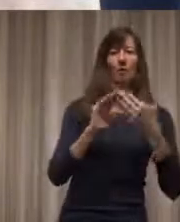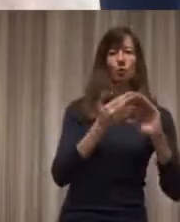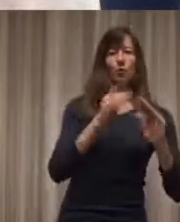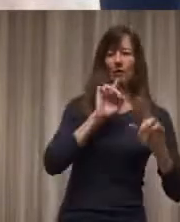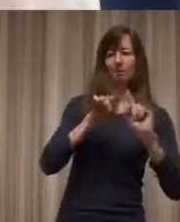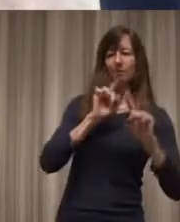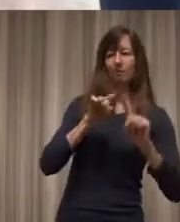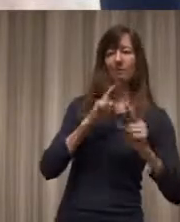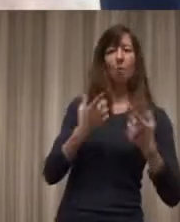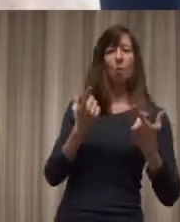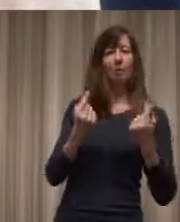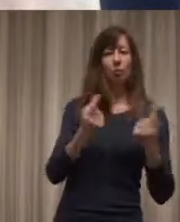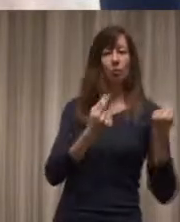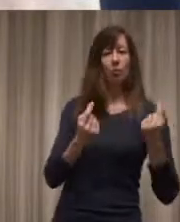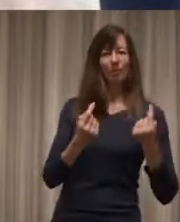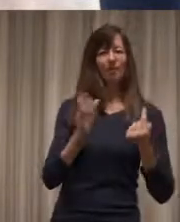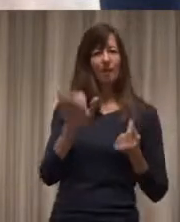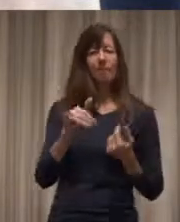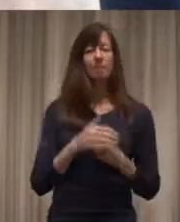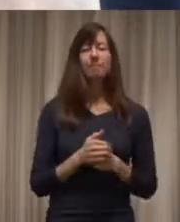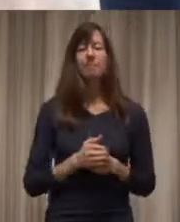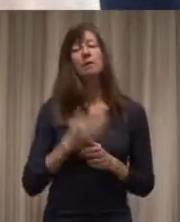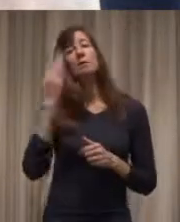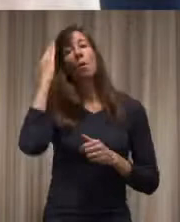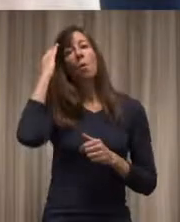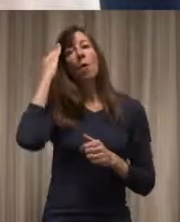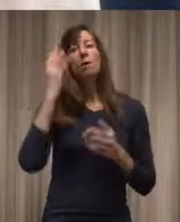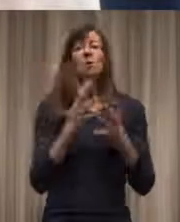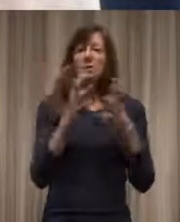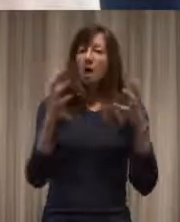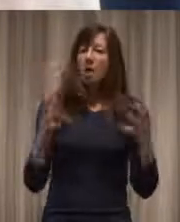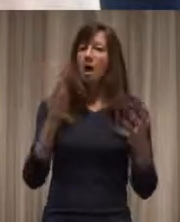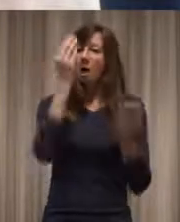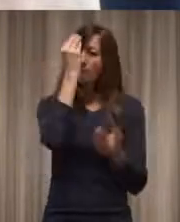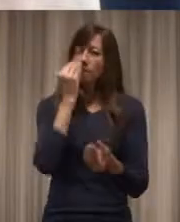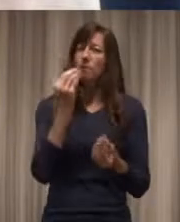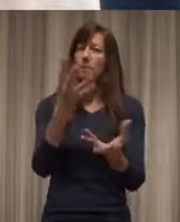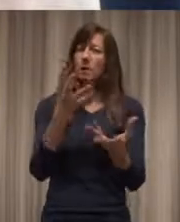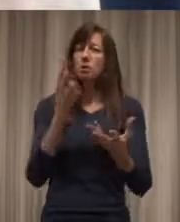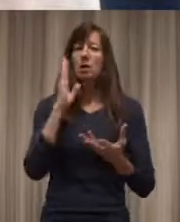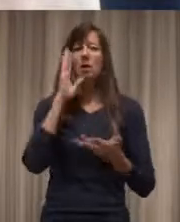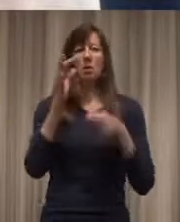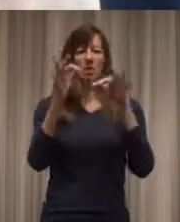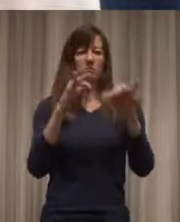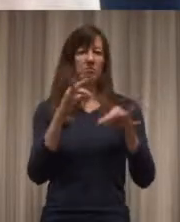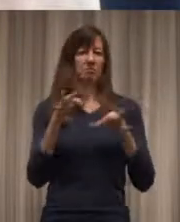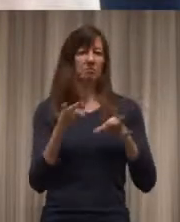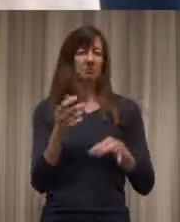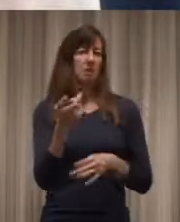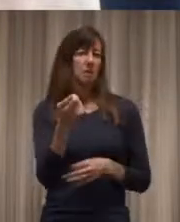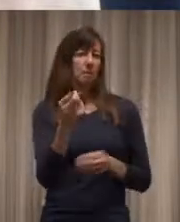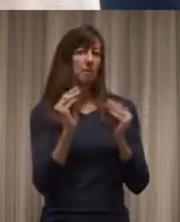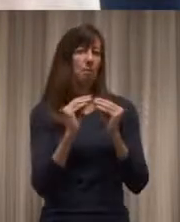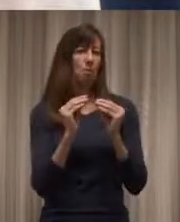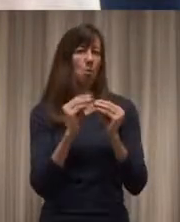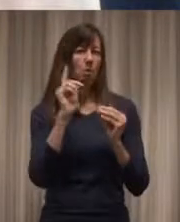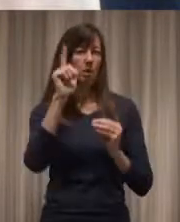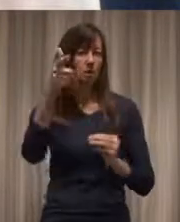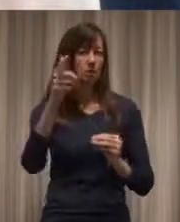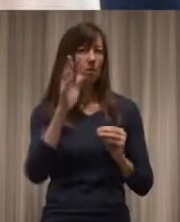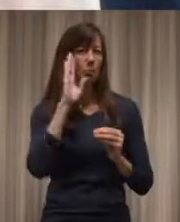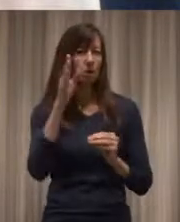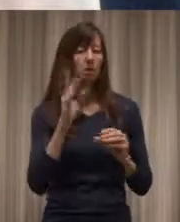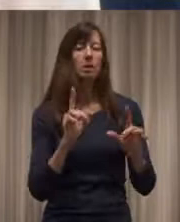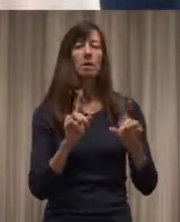So I know, as I said, that's a lot of moving pieces. I'll talk a little bit more about them in a moment. But what I think is the